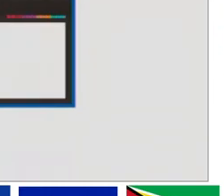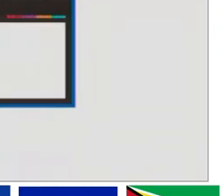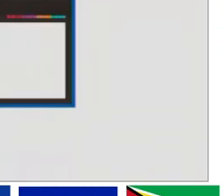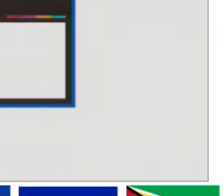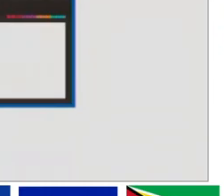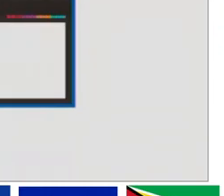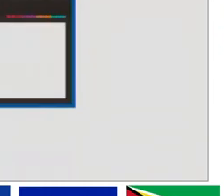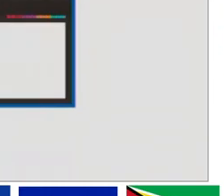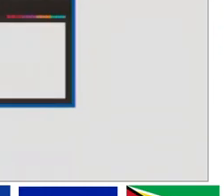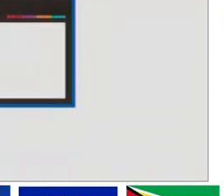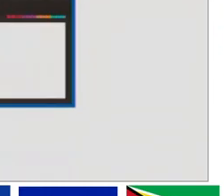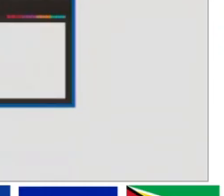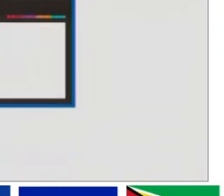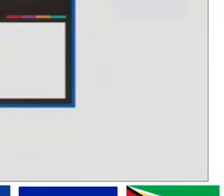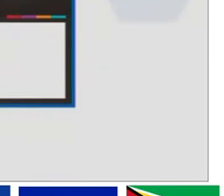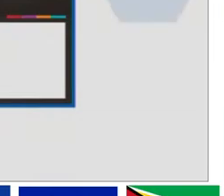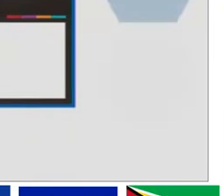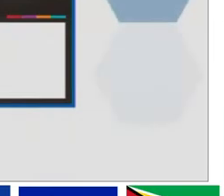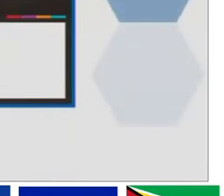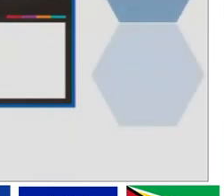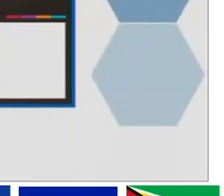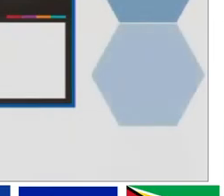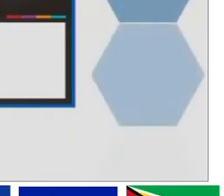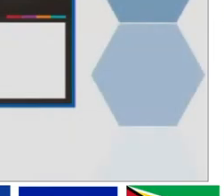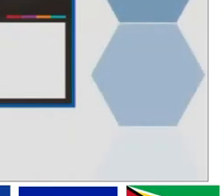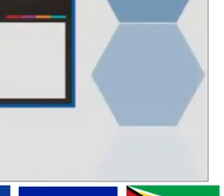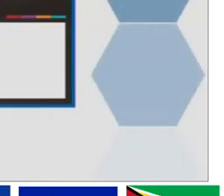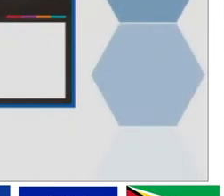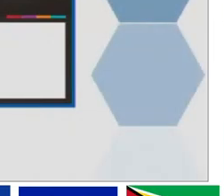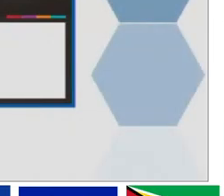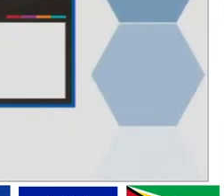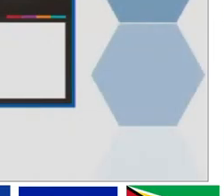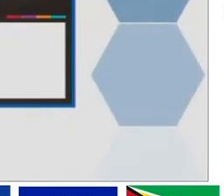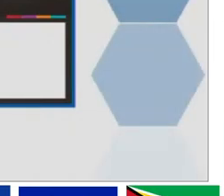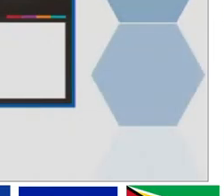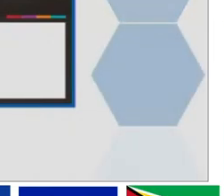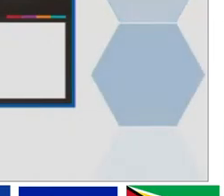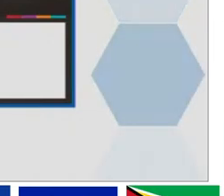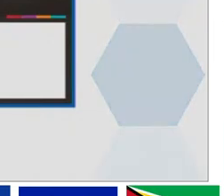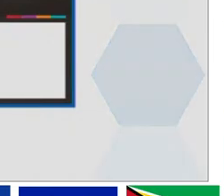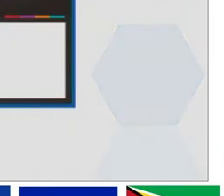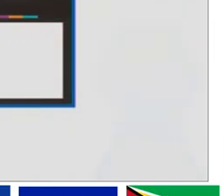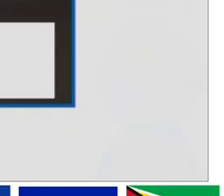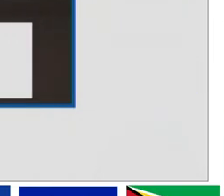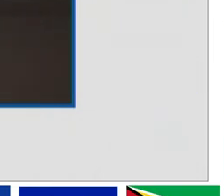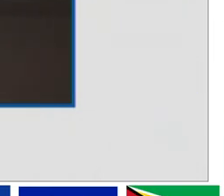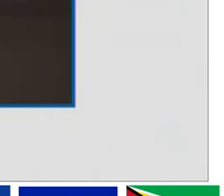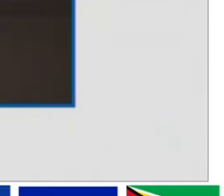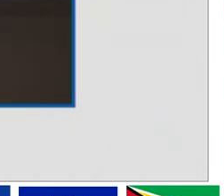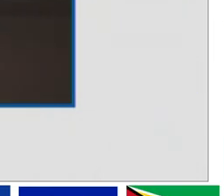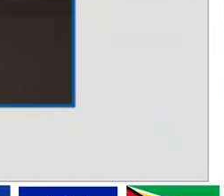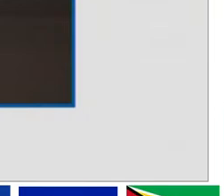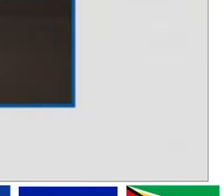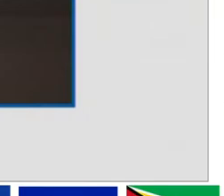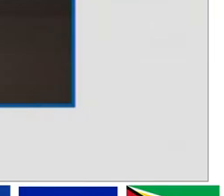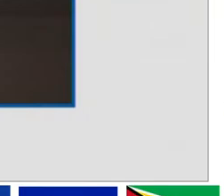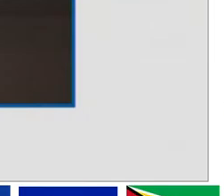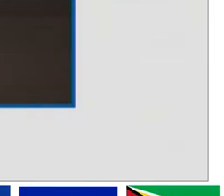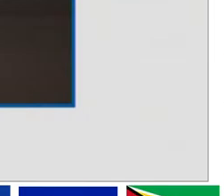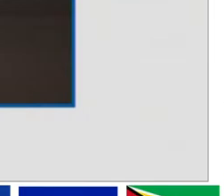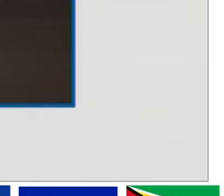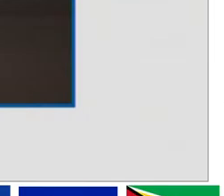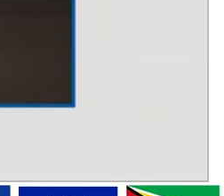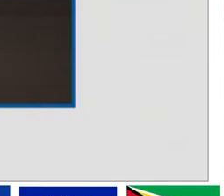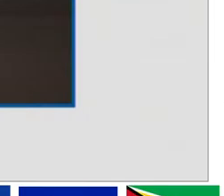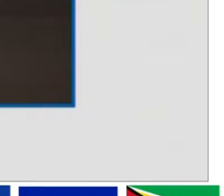of Social Science, Flaxo, Costa Rica. I thought he did a fantastic job as moderator, very engaging session. And, you know, I like what he